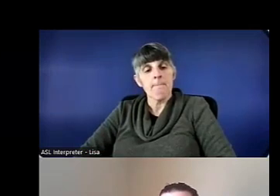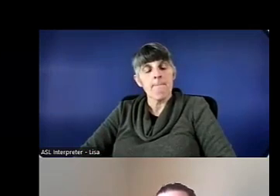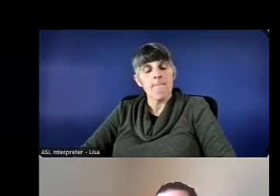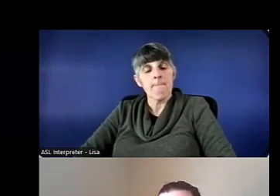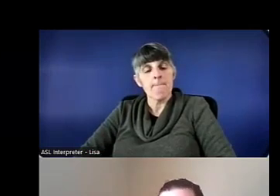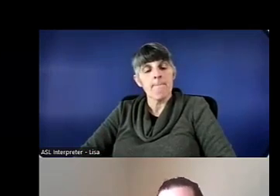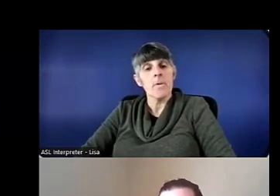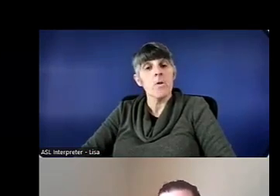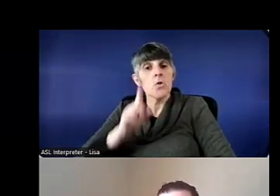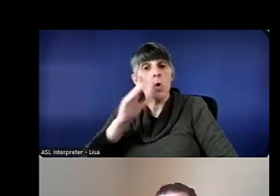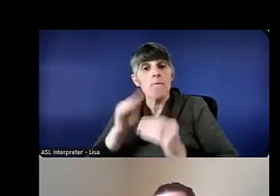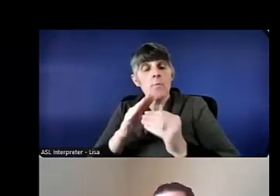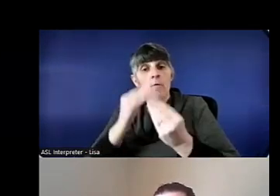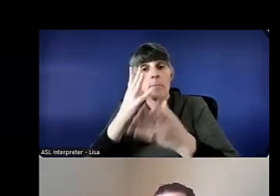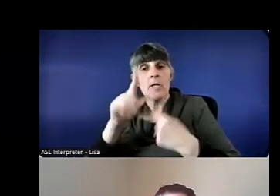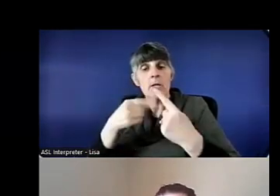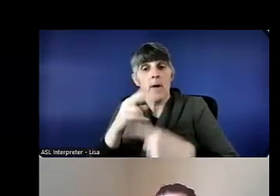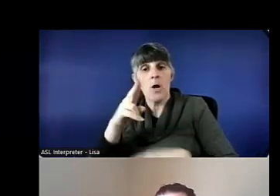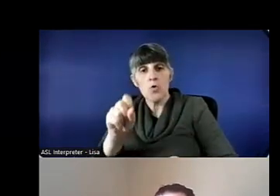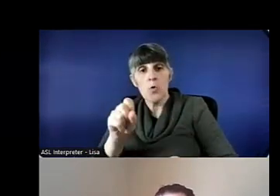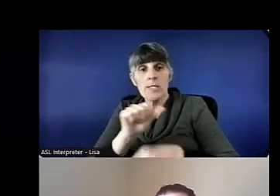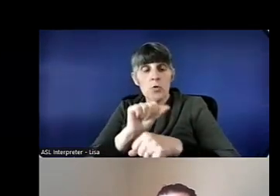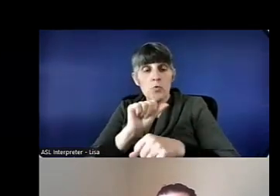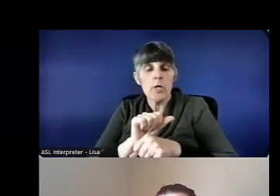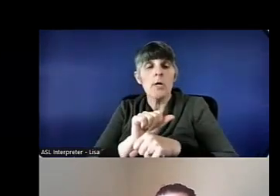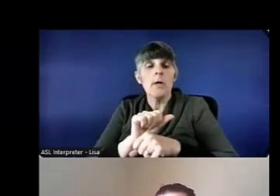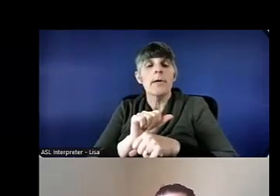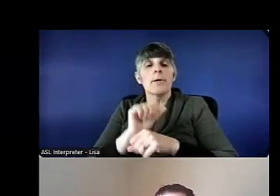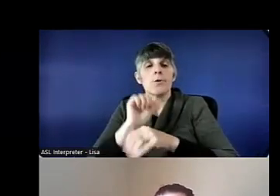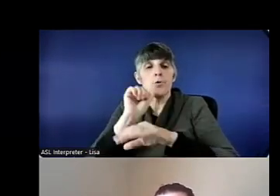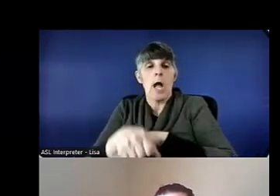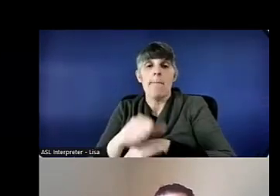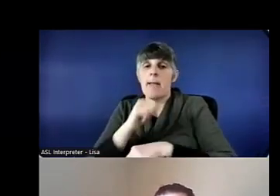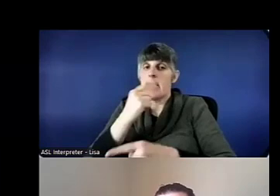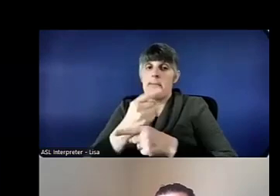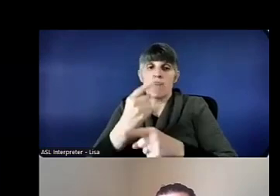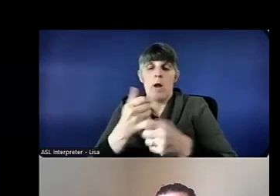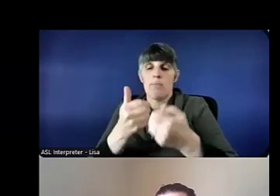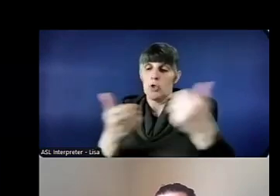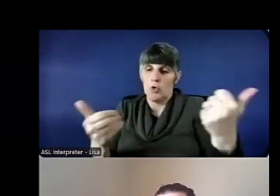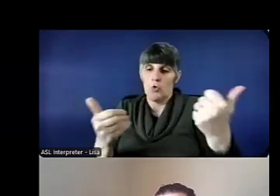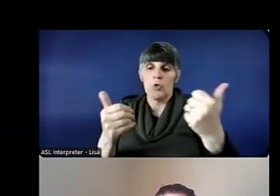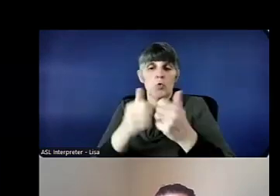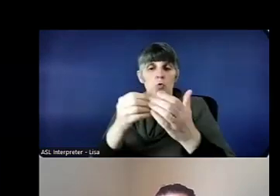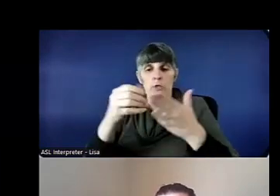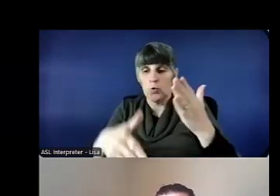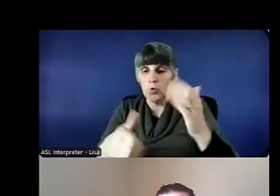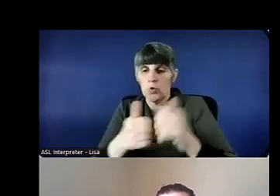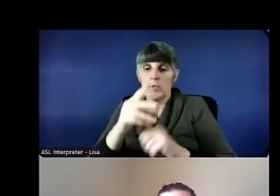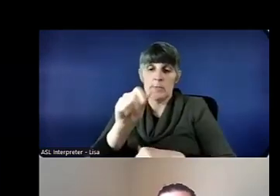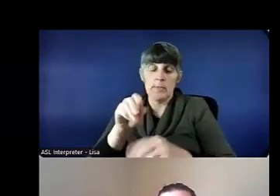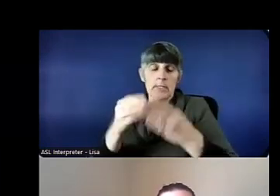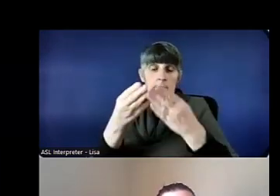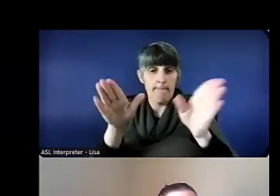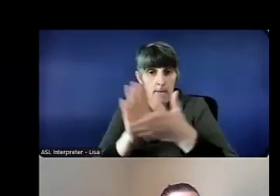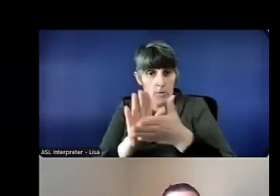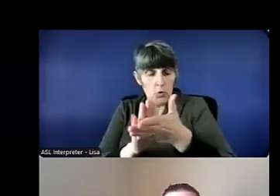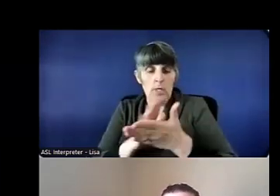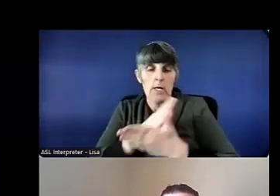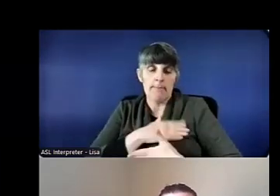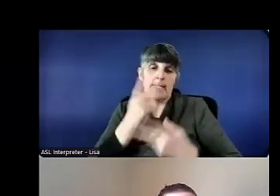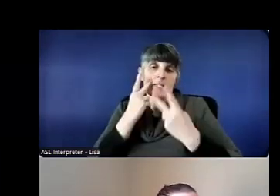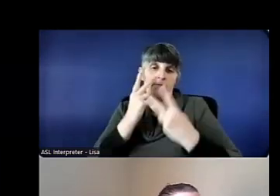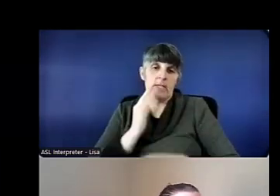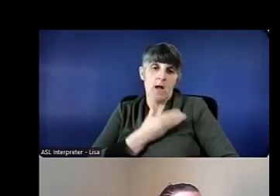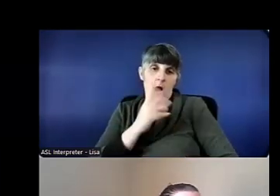So for more information about EOS's work to combat improper seclusion of students with disabilities in public schools, please visit